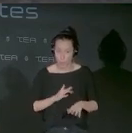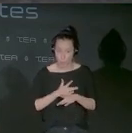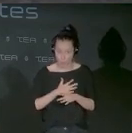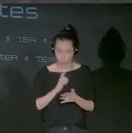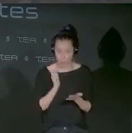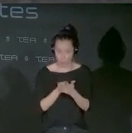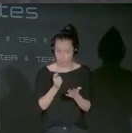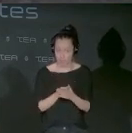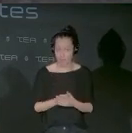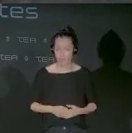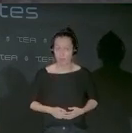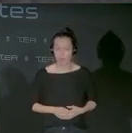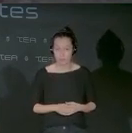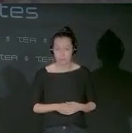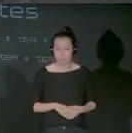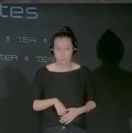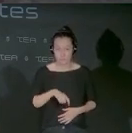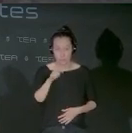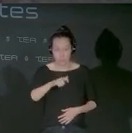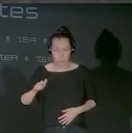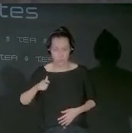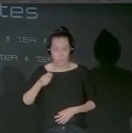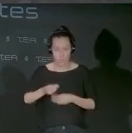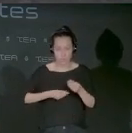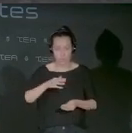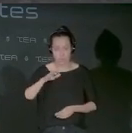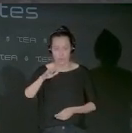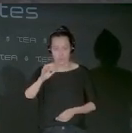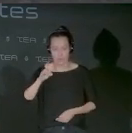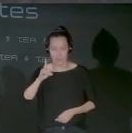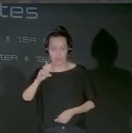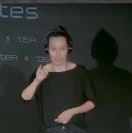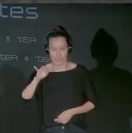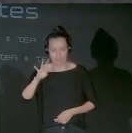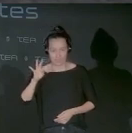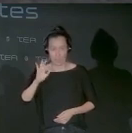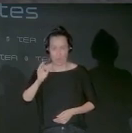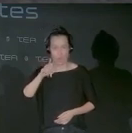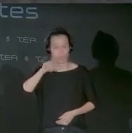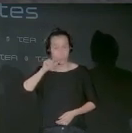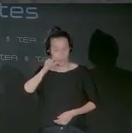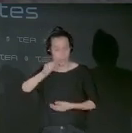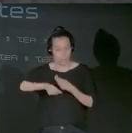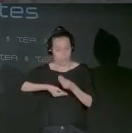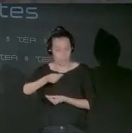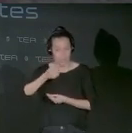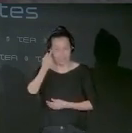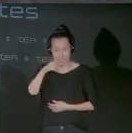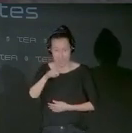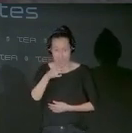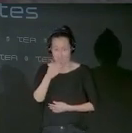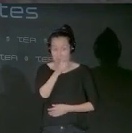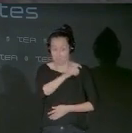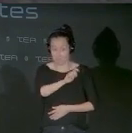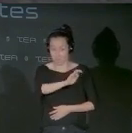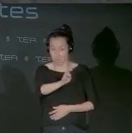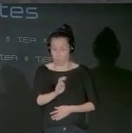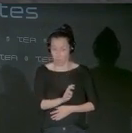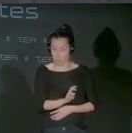awful. And when they get together in a room without the constraints of civil appearance, people tend to